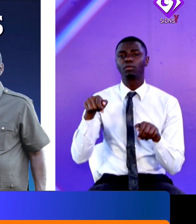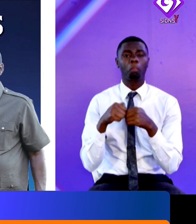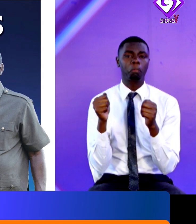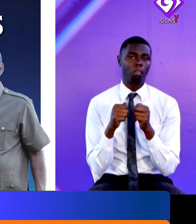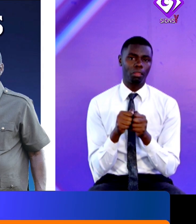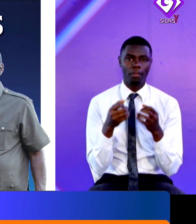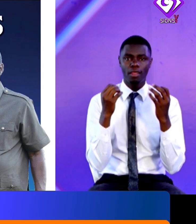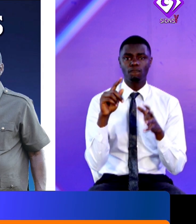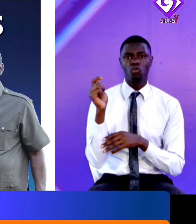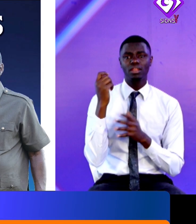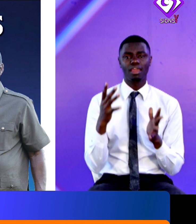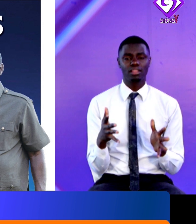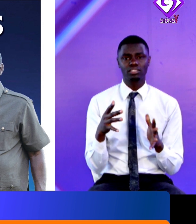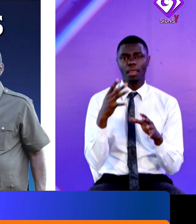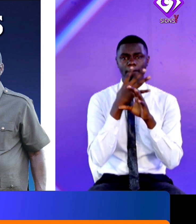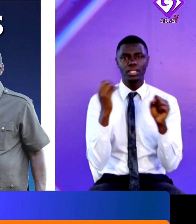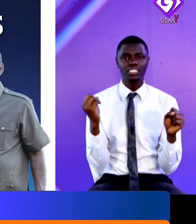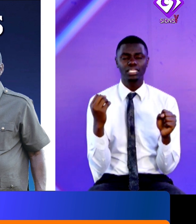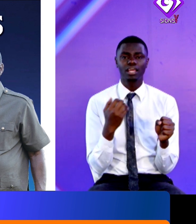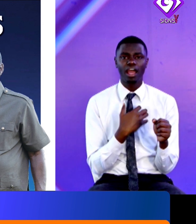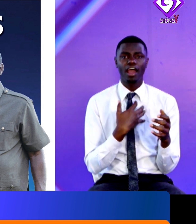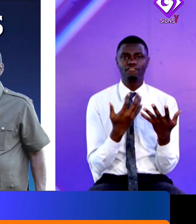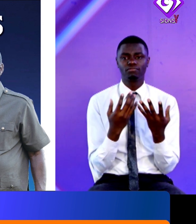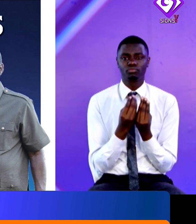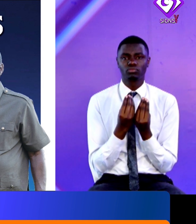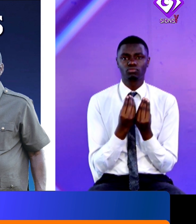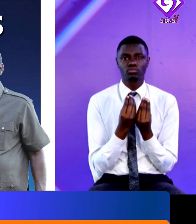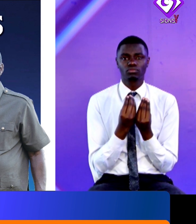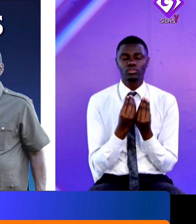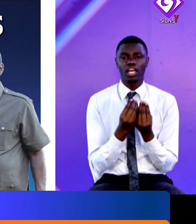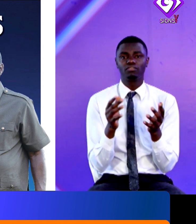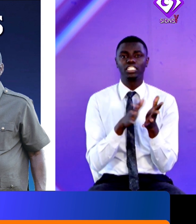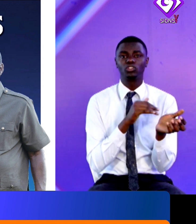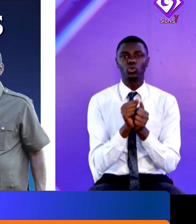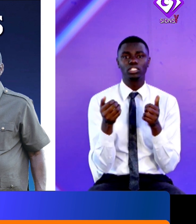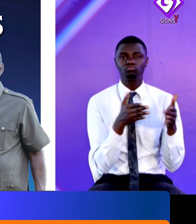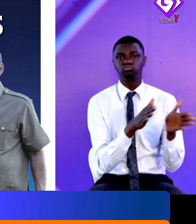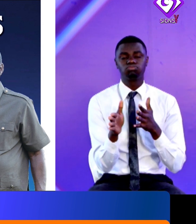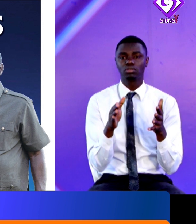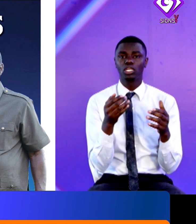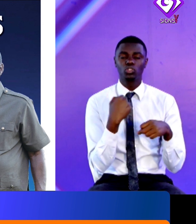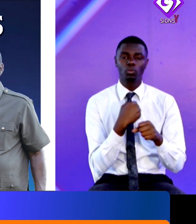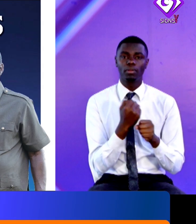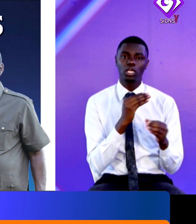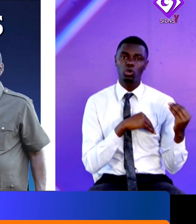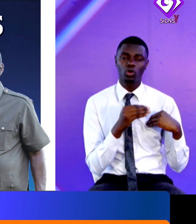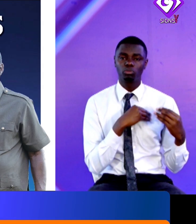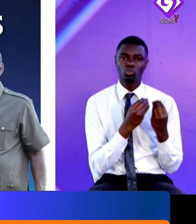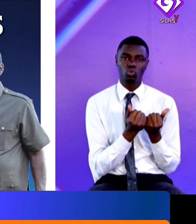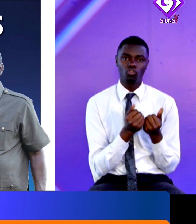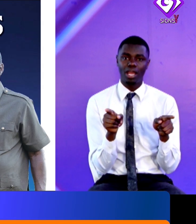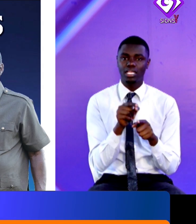For many Kenyans, the president has squandered the chance to make corruption a high-risk venture as